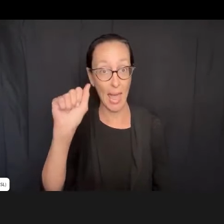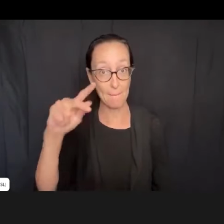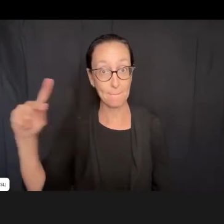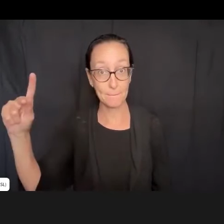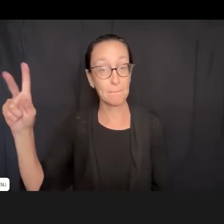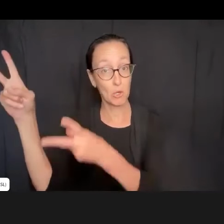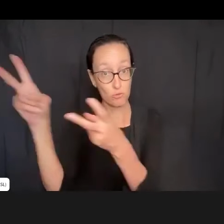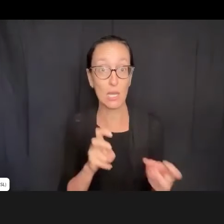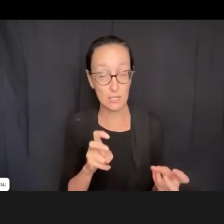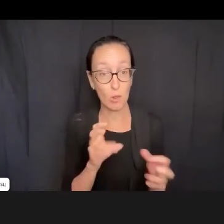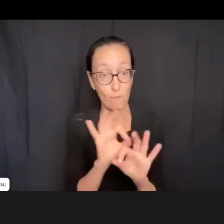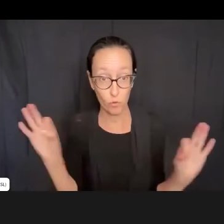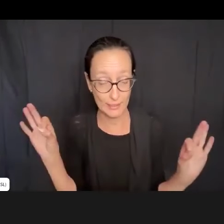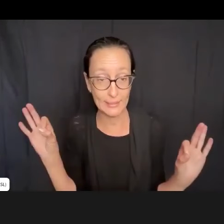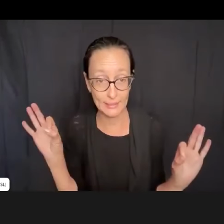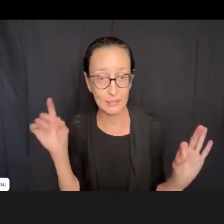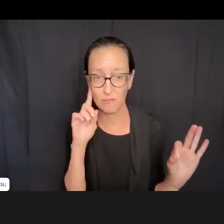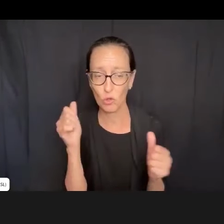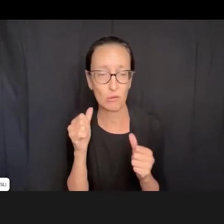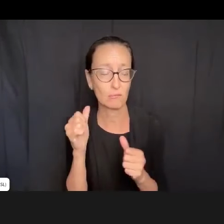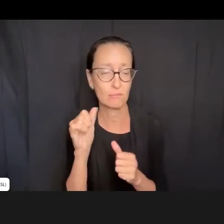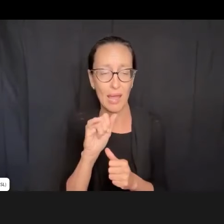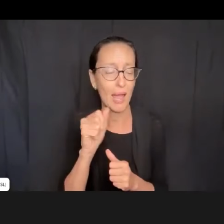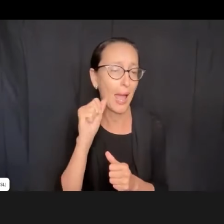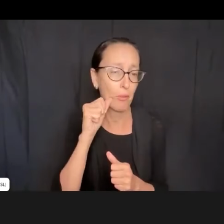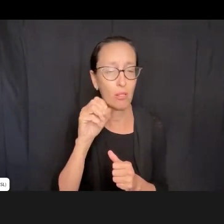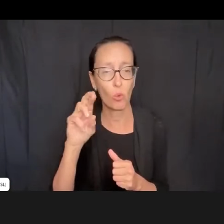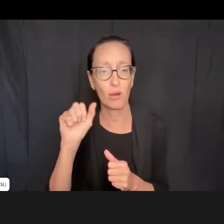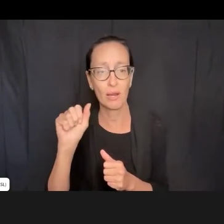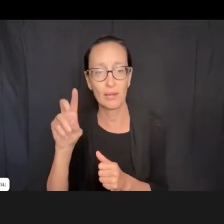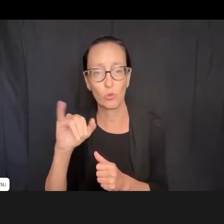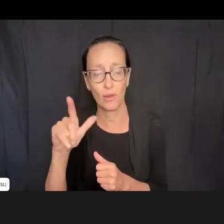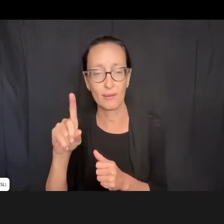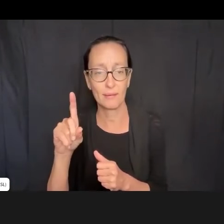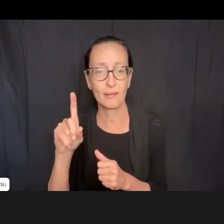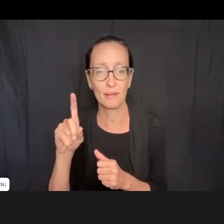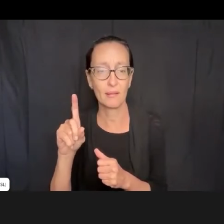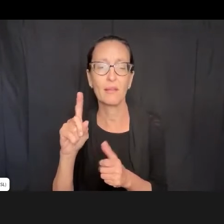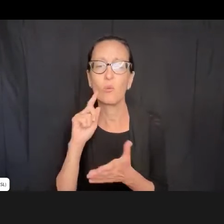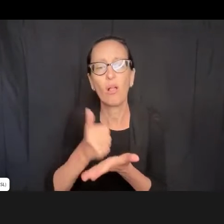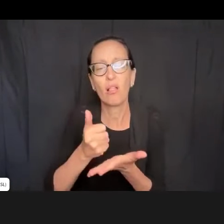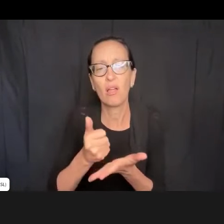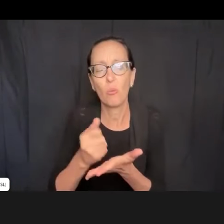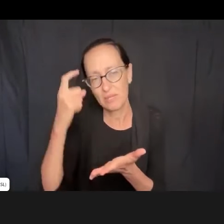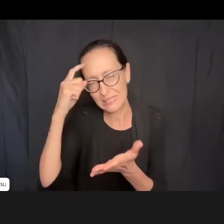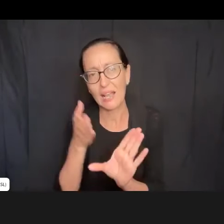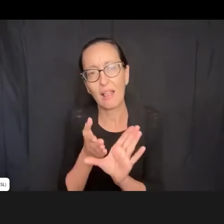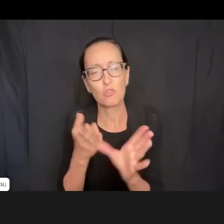on Android or Apple that helps. It's sort of built on skills for psychological recovery. So help kind of supporting